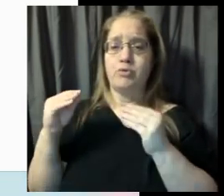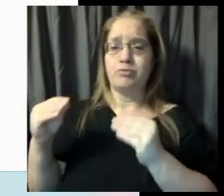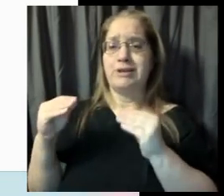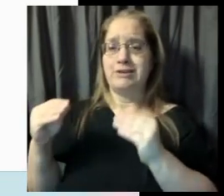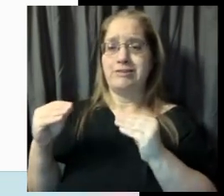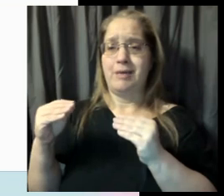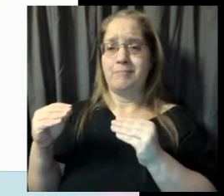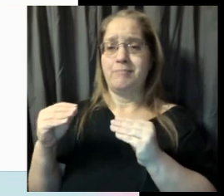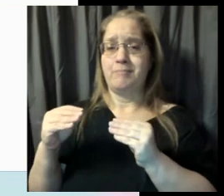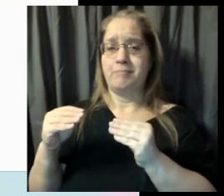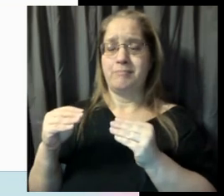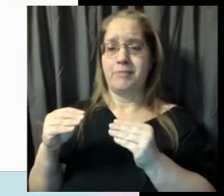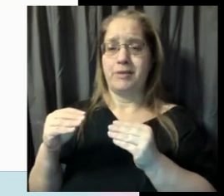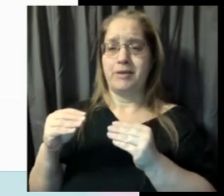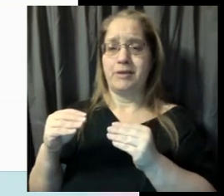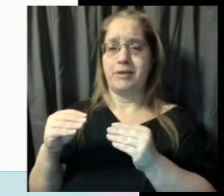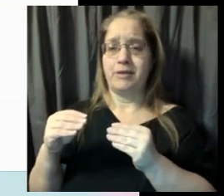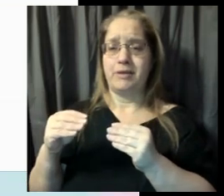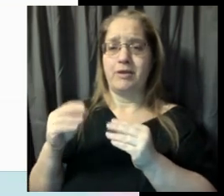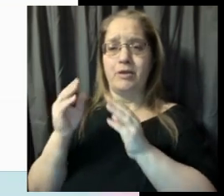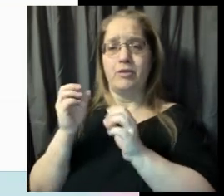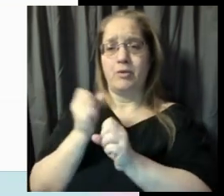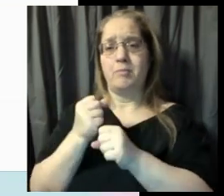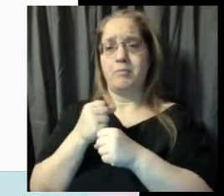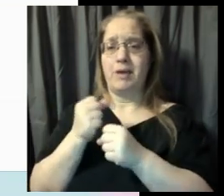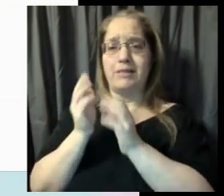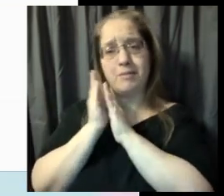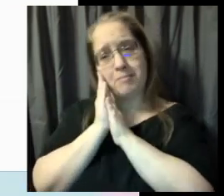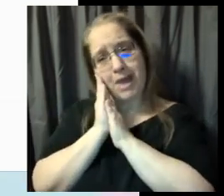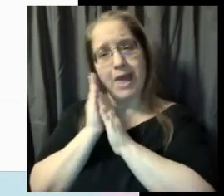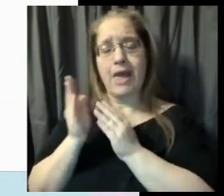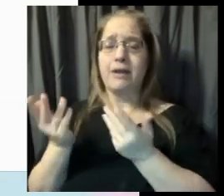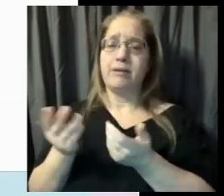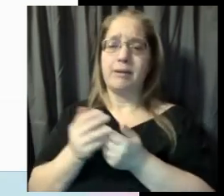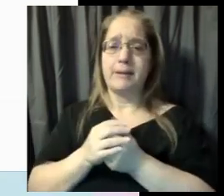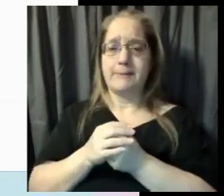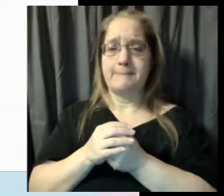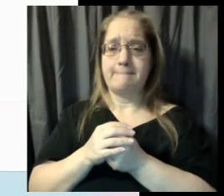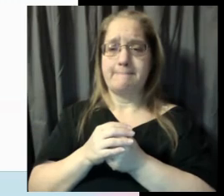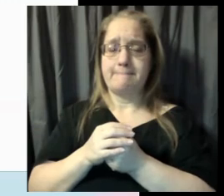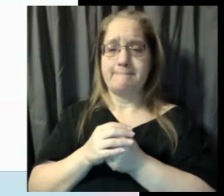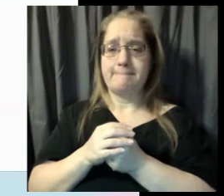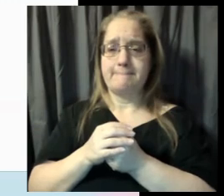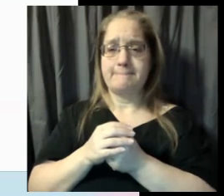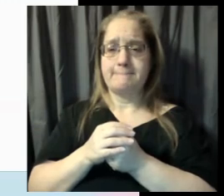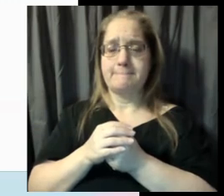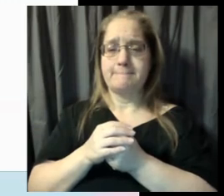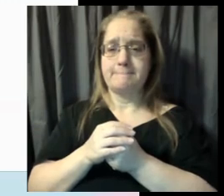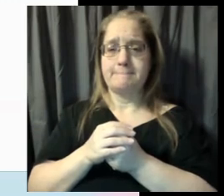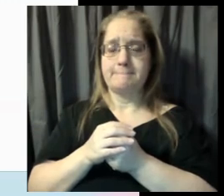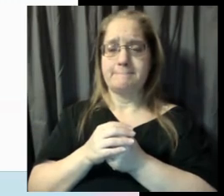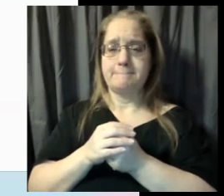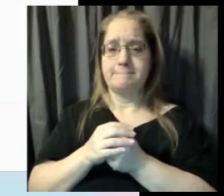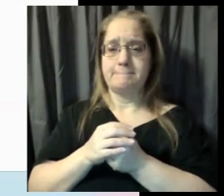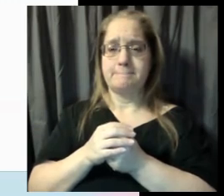difficult steps, like if they're having struggling with making up their bed or anything like that. This might look like even